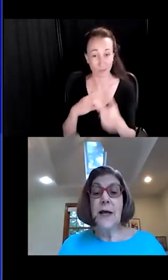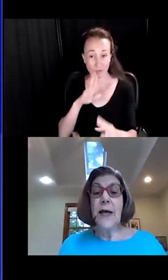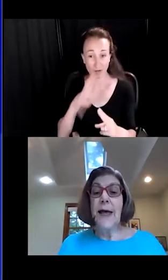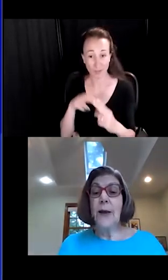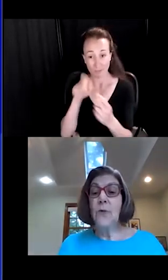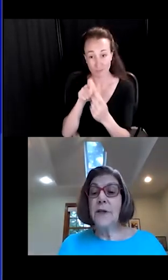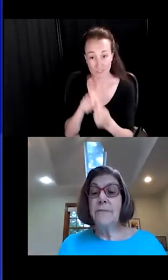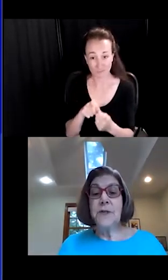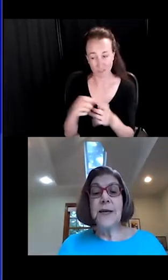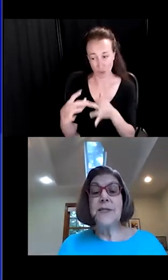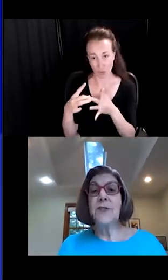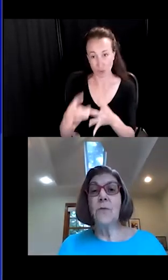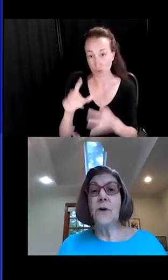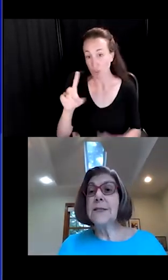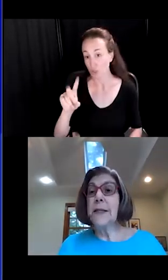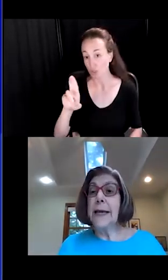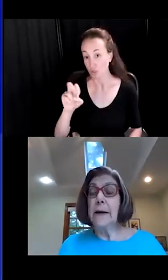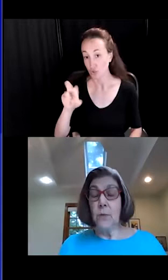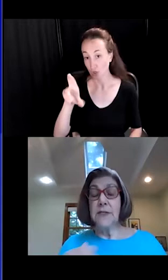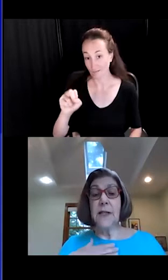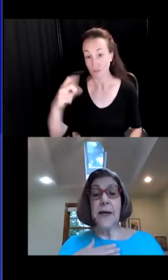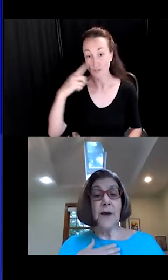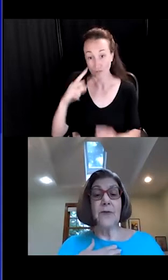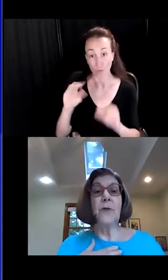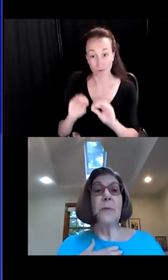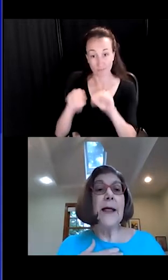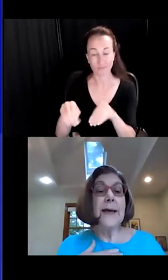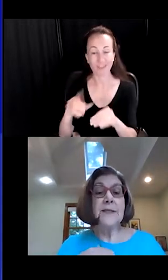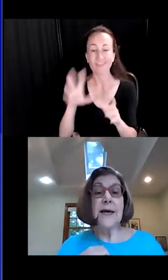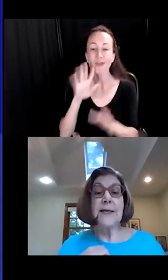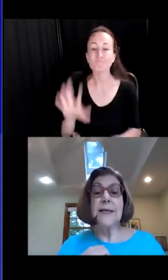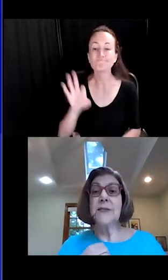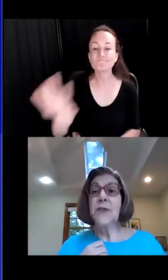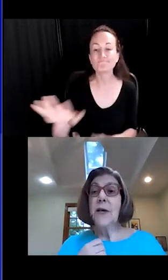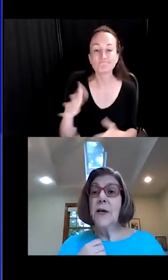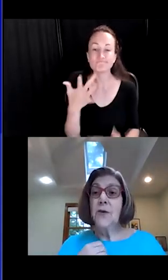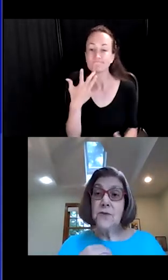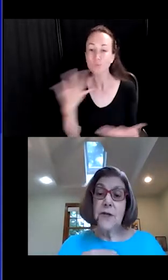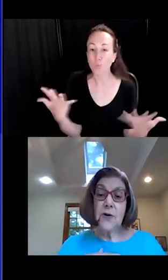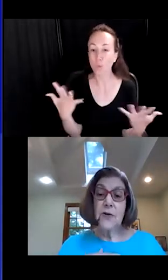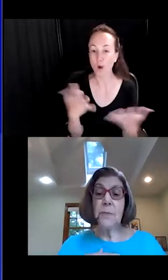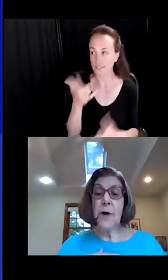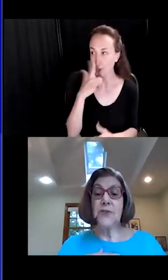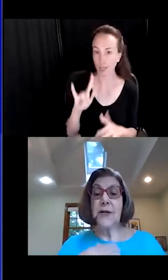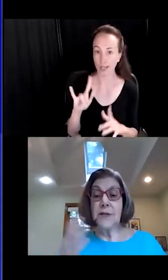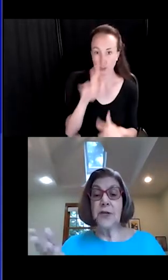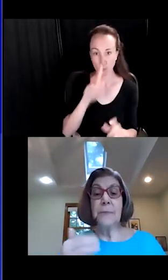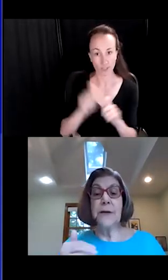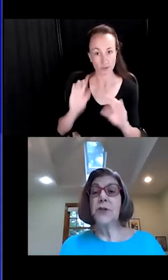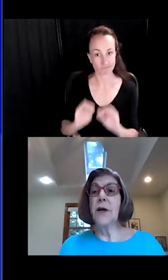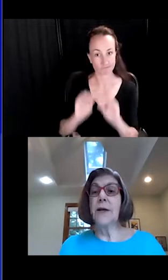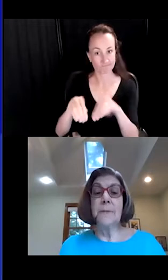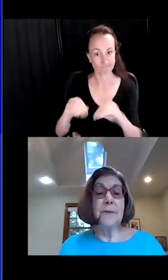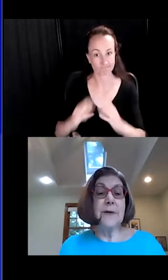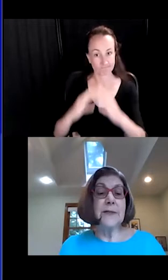implementation, and we'll give you a taste of what it's like to apply these ideas using a current project that she